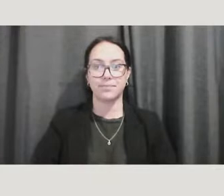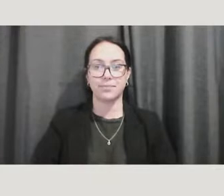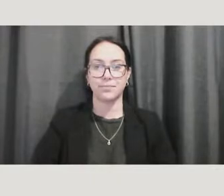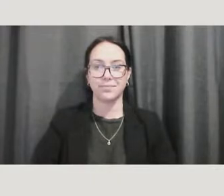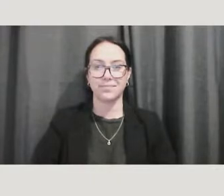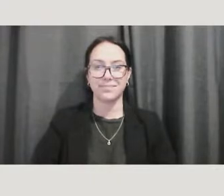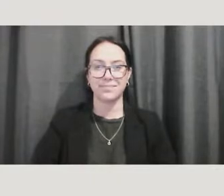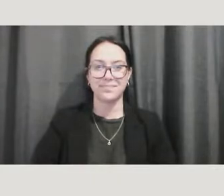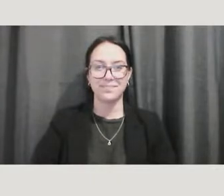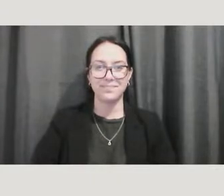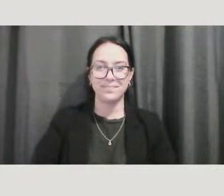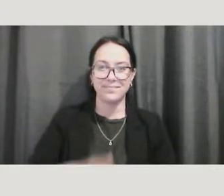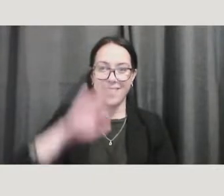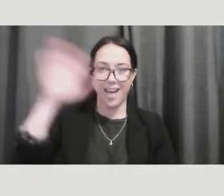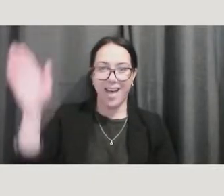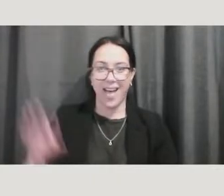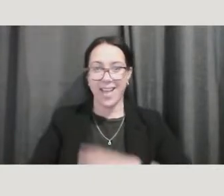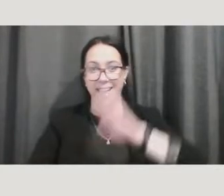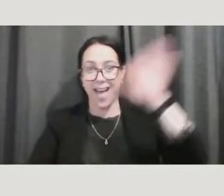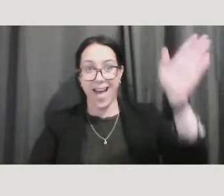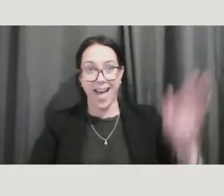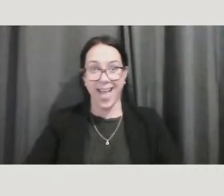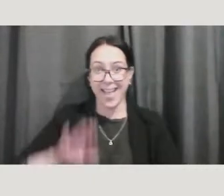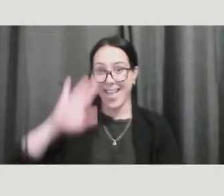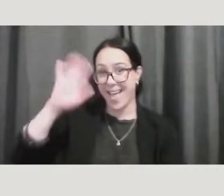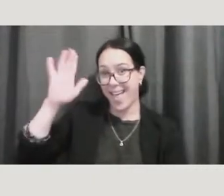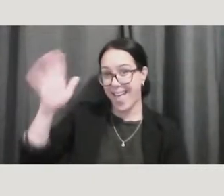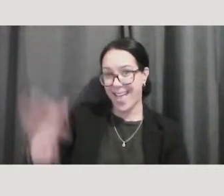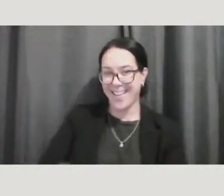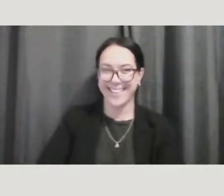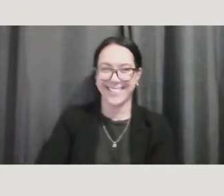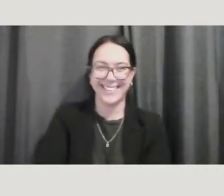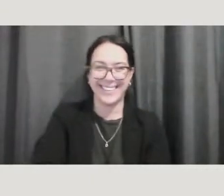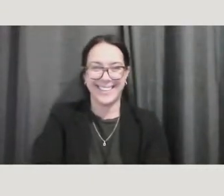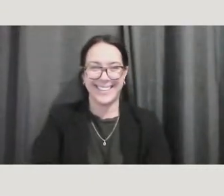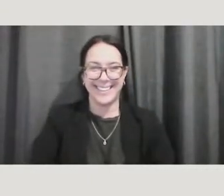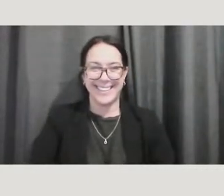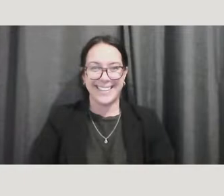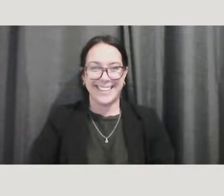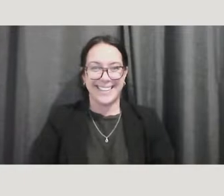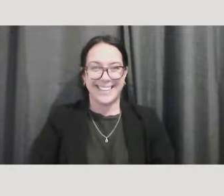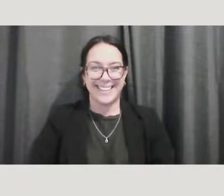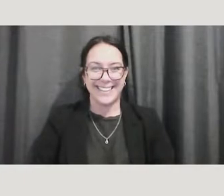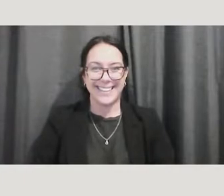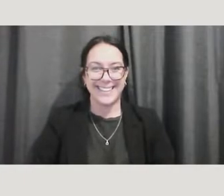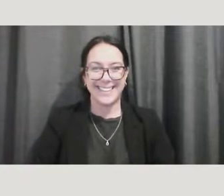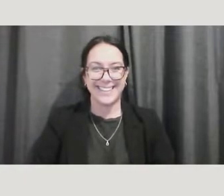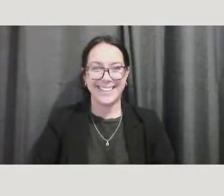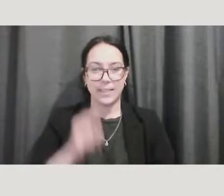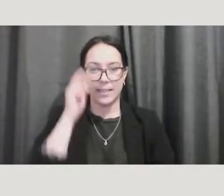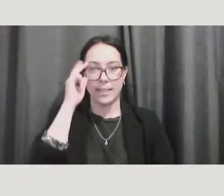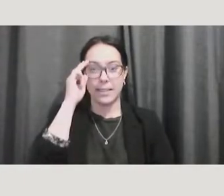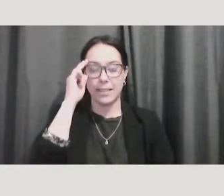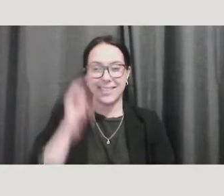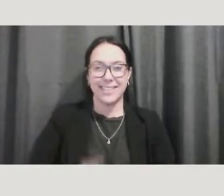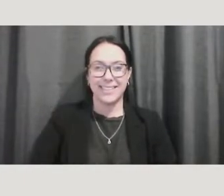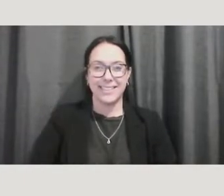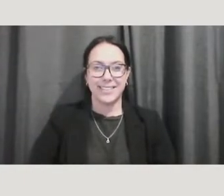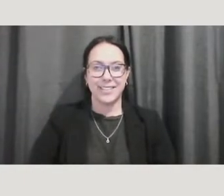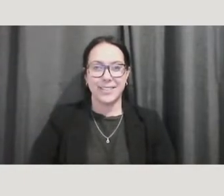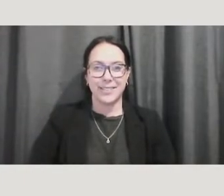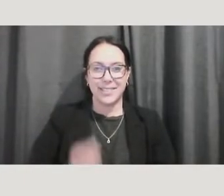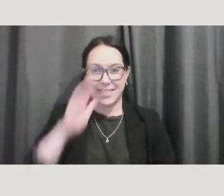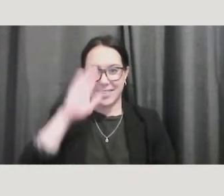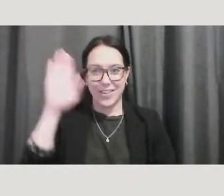hi hey quite better than that get on everybody I'm